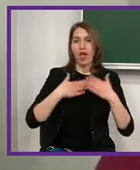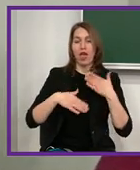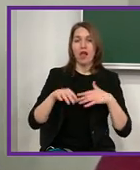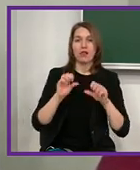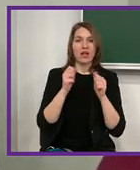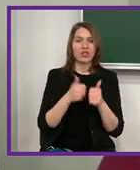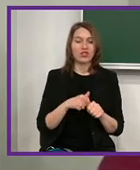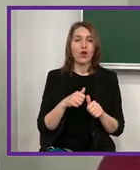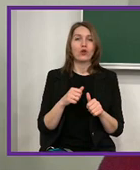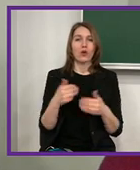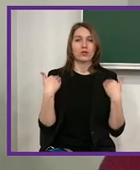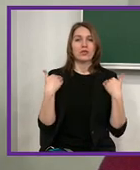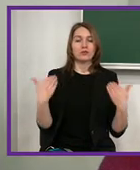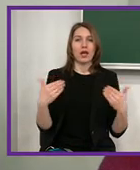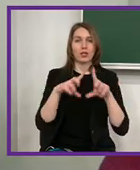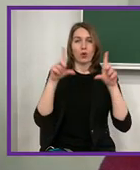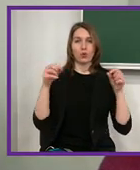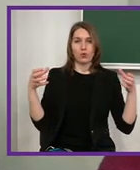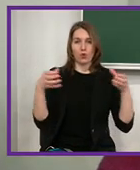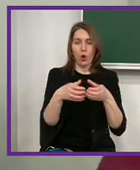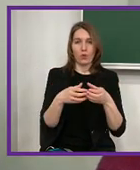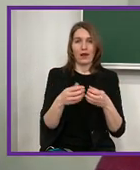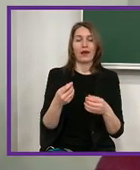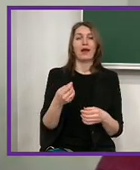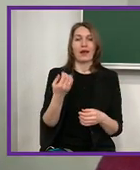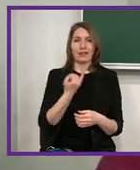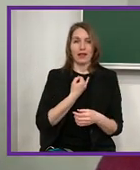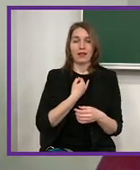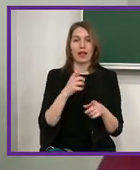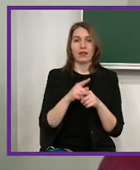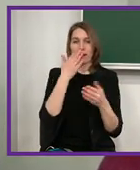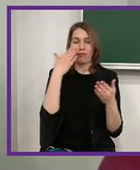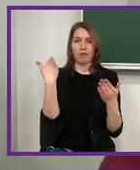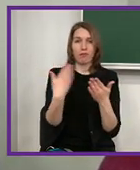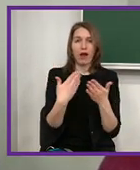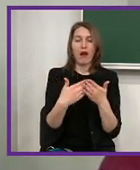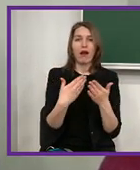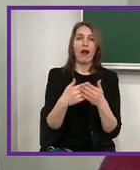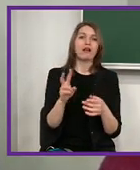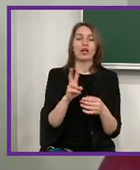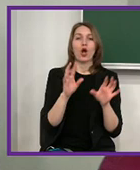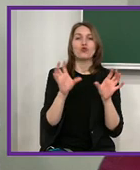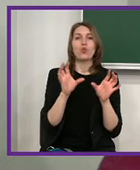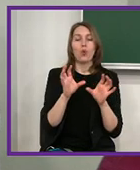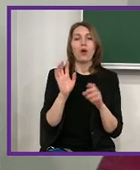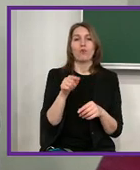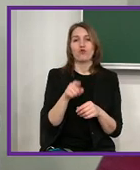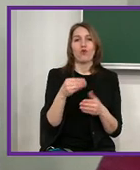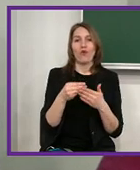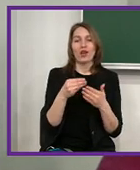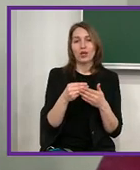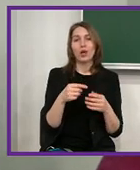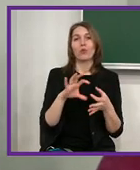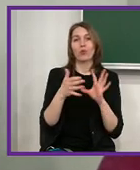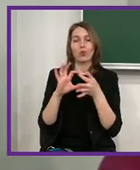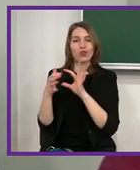that cares about people throughout its value chain. They've undertaken it to promote a more ethical and attractive work